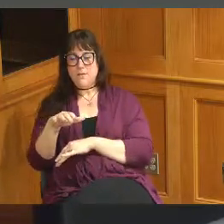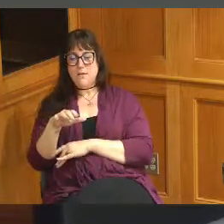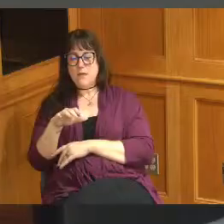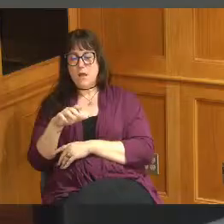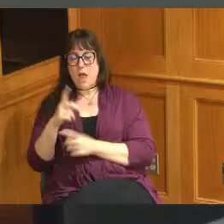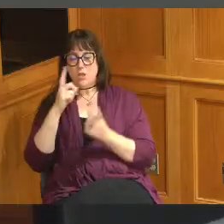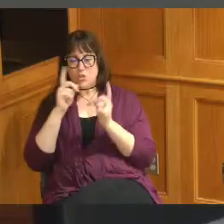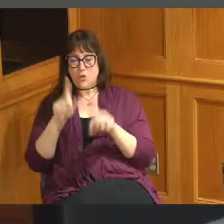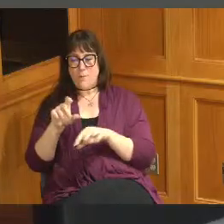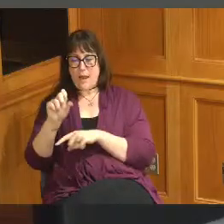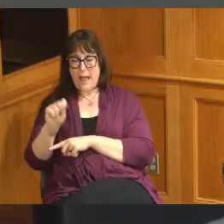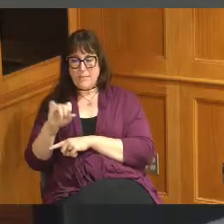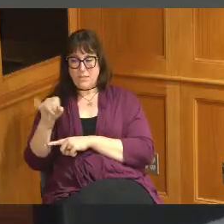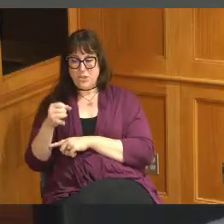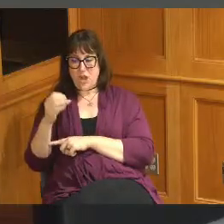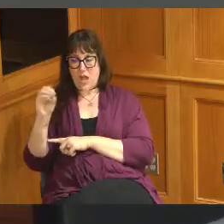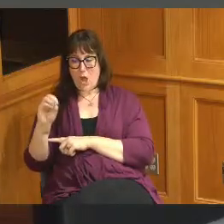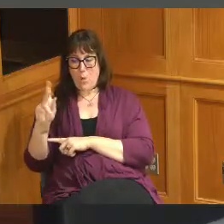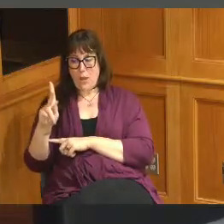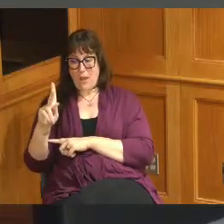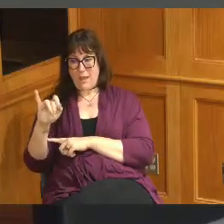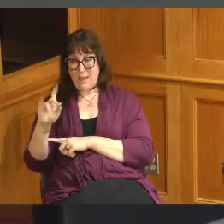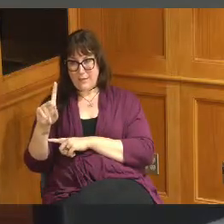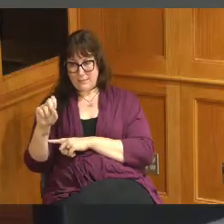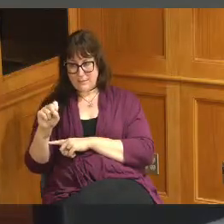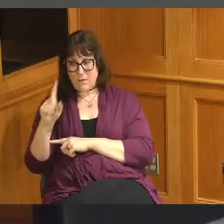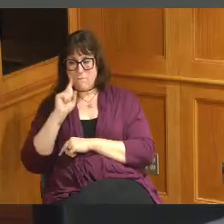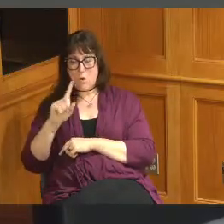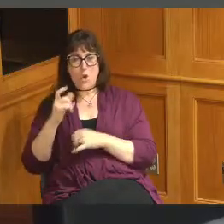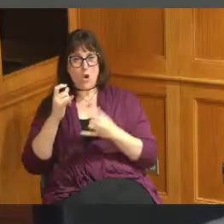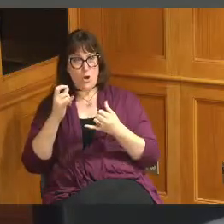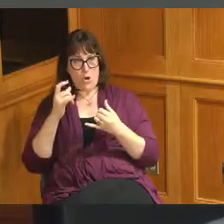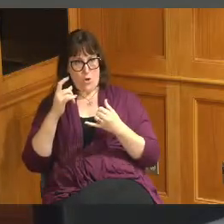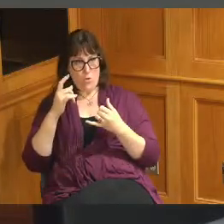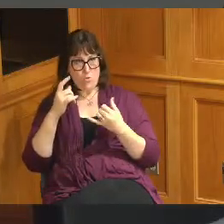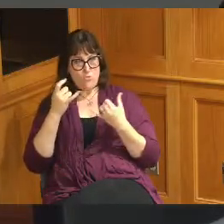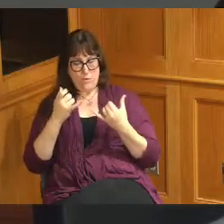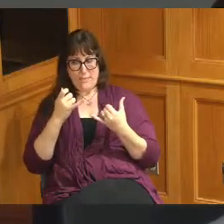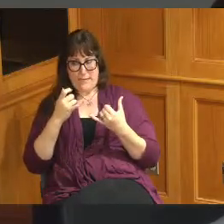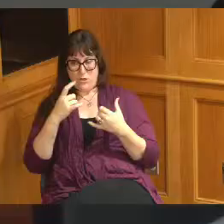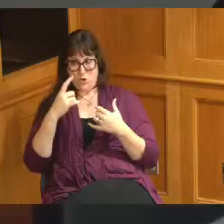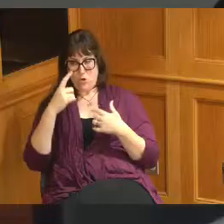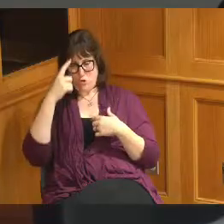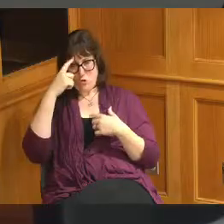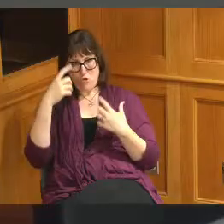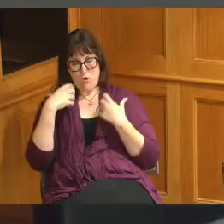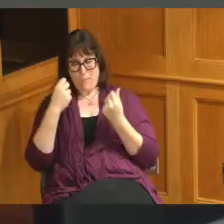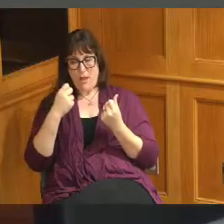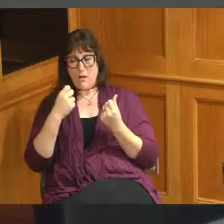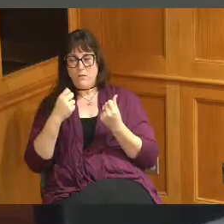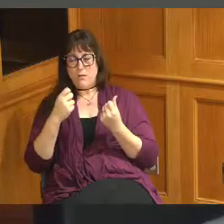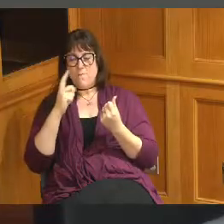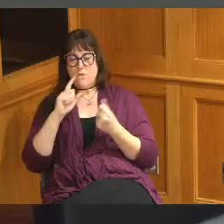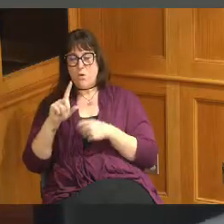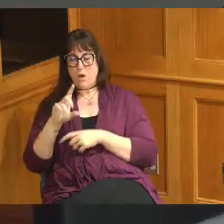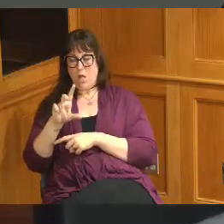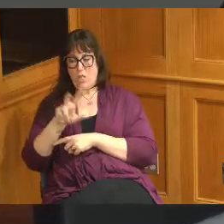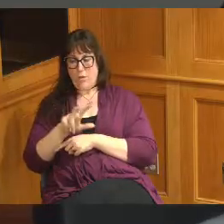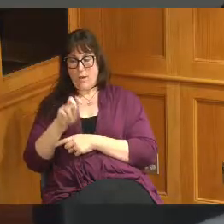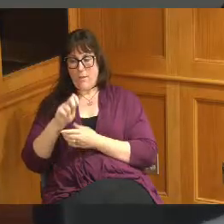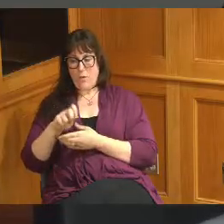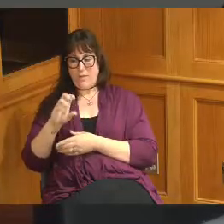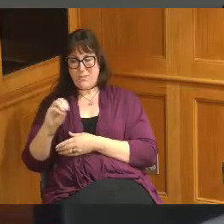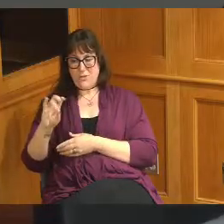agreement with SJO Kids for residential treatment services at $3.007 million.